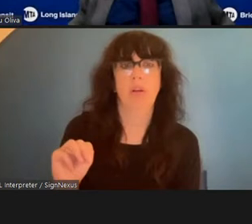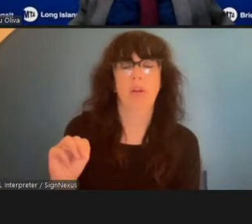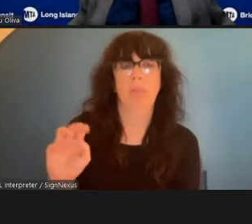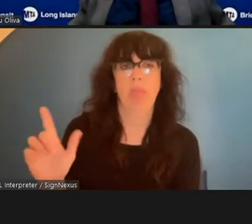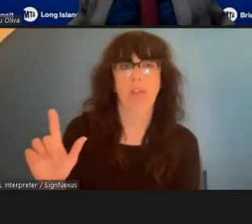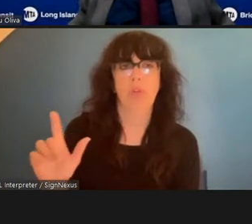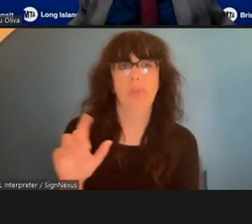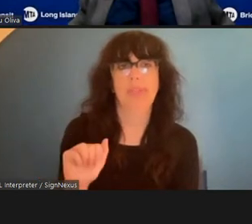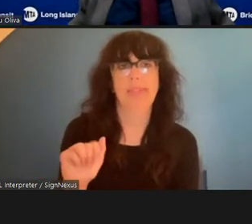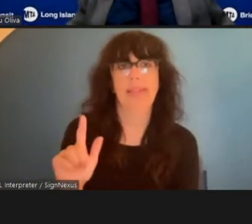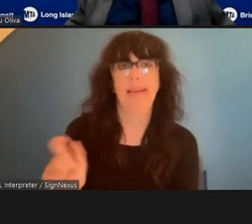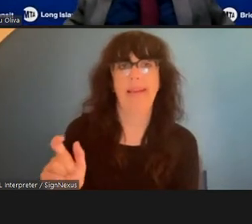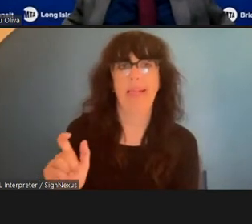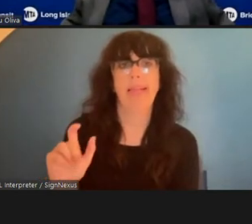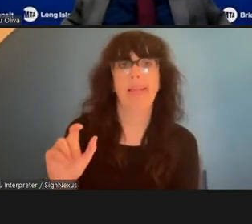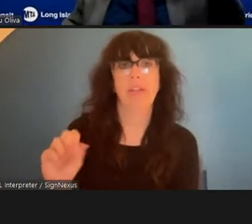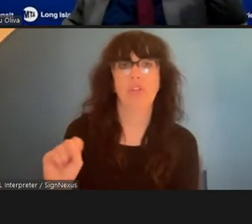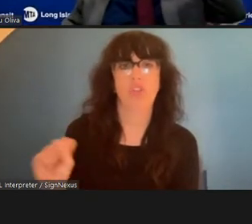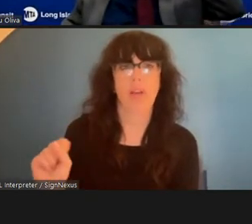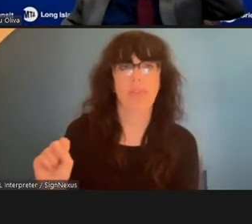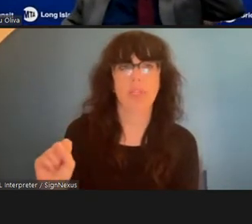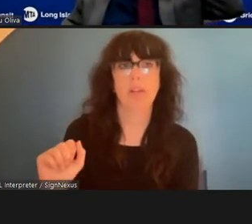alex shahafshov